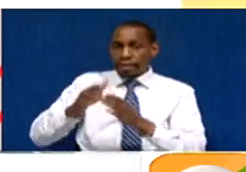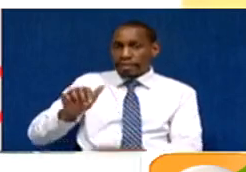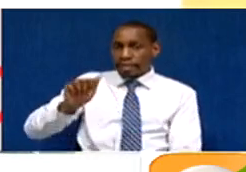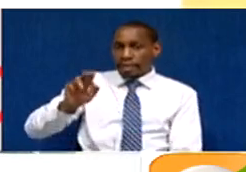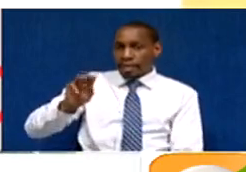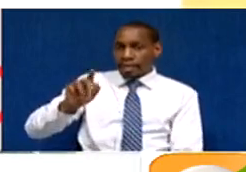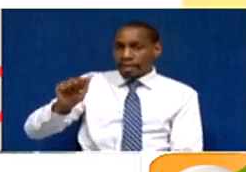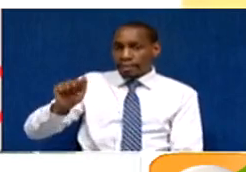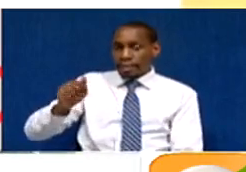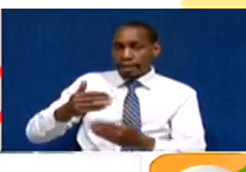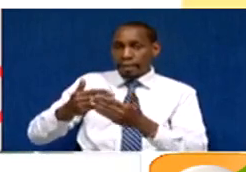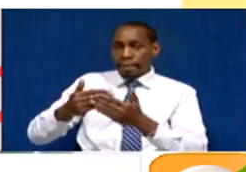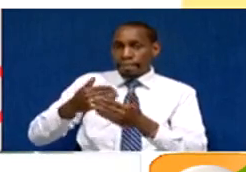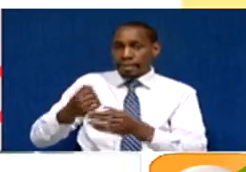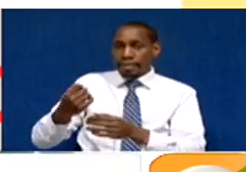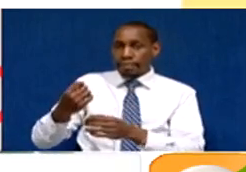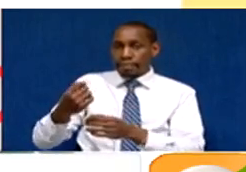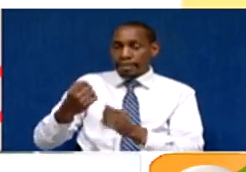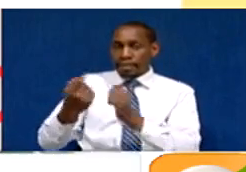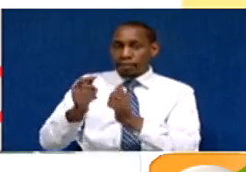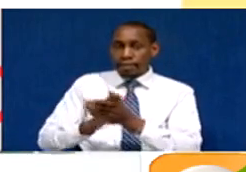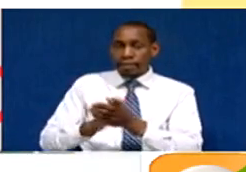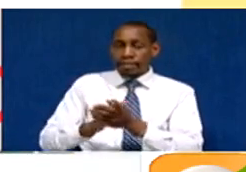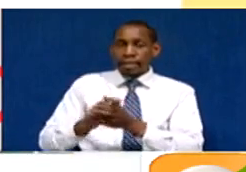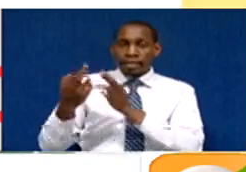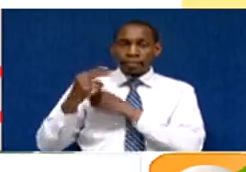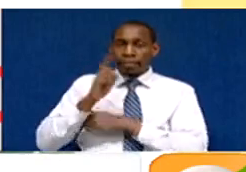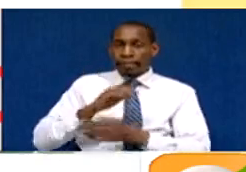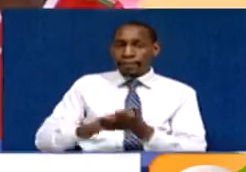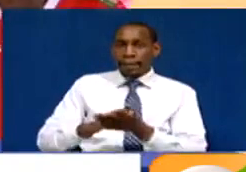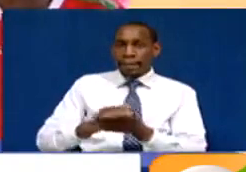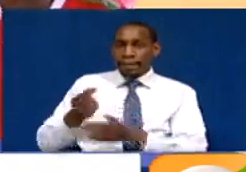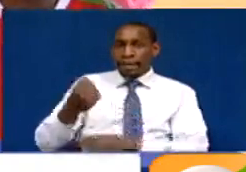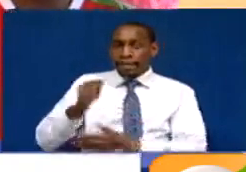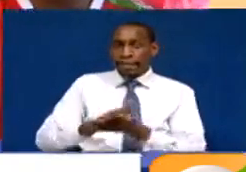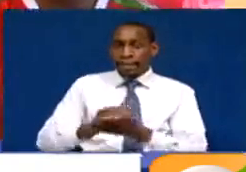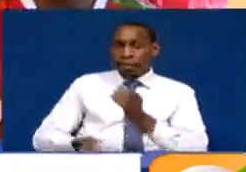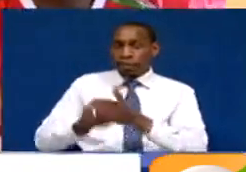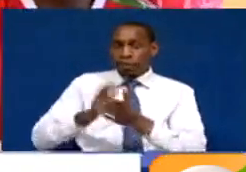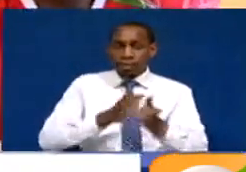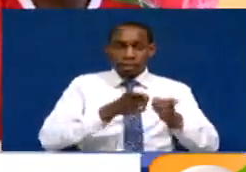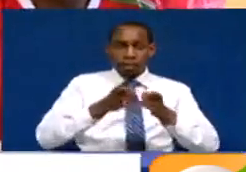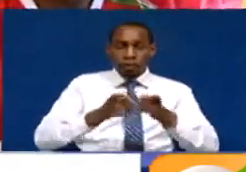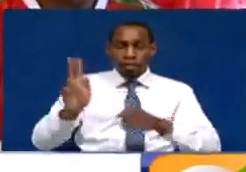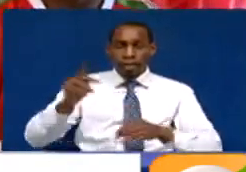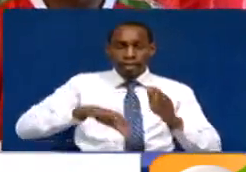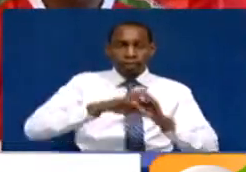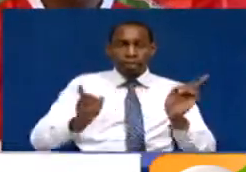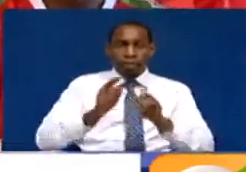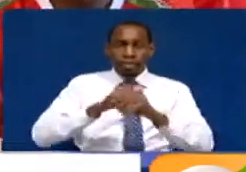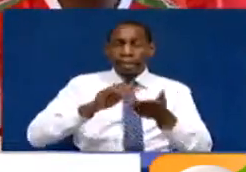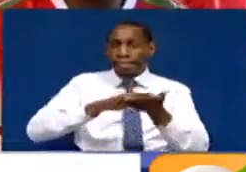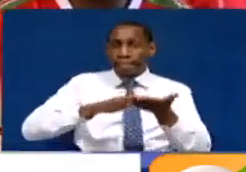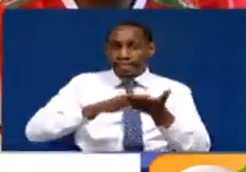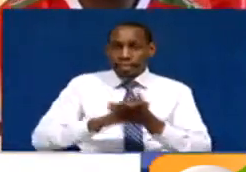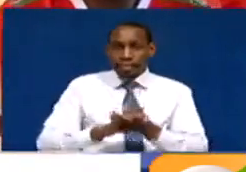last November, is about to conclude its mandate by mid-May after being constituted to take charge of Kenyan football on an interim